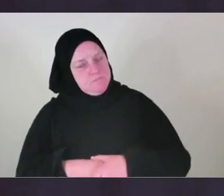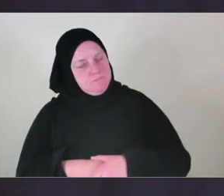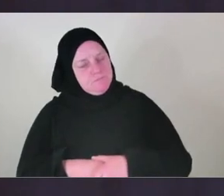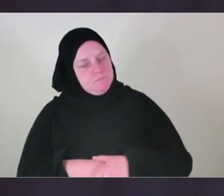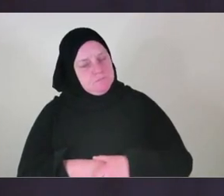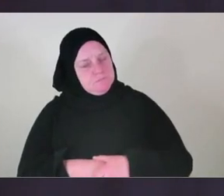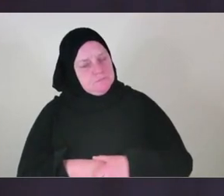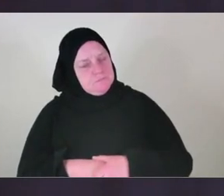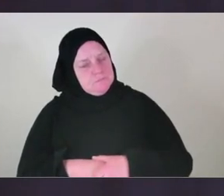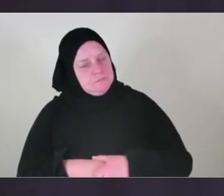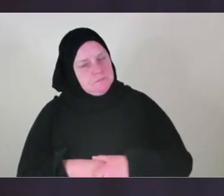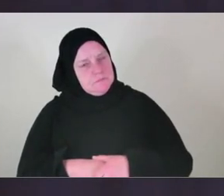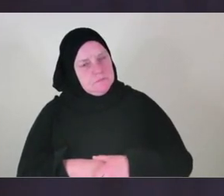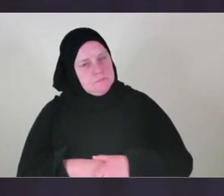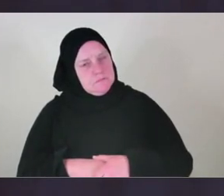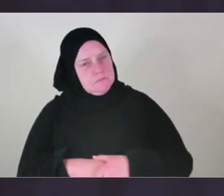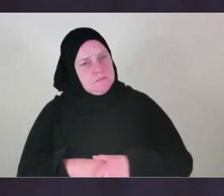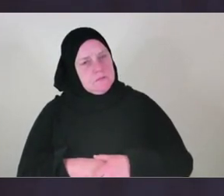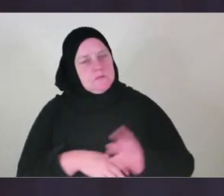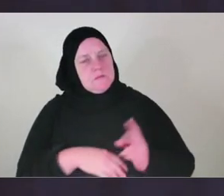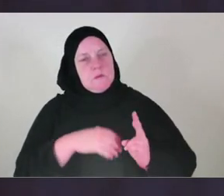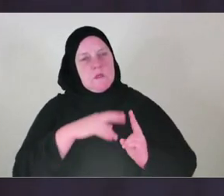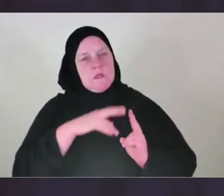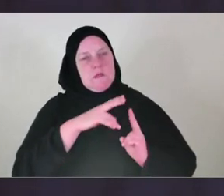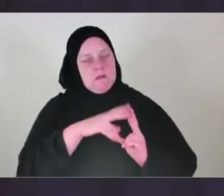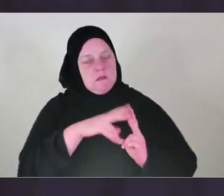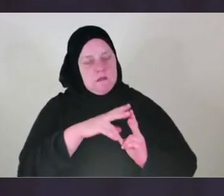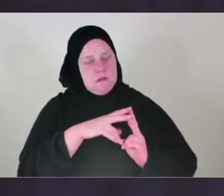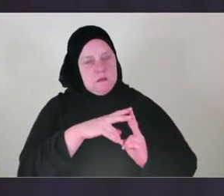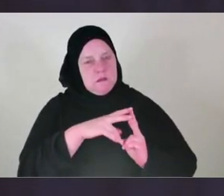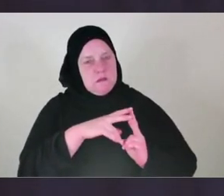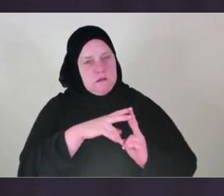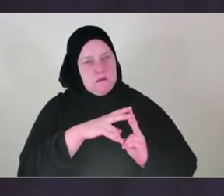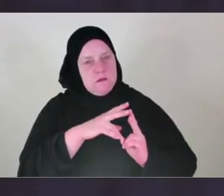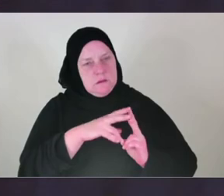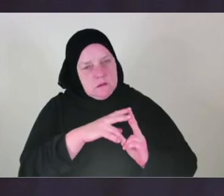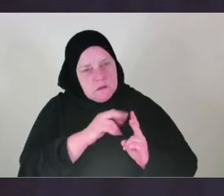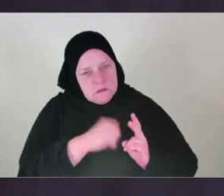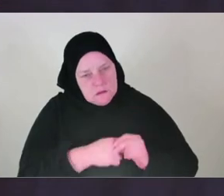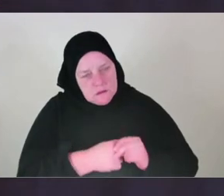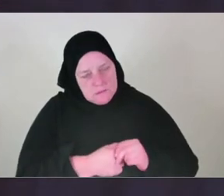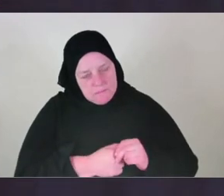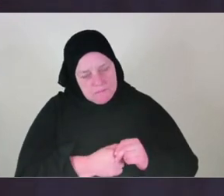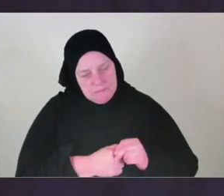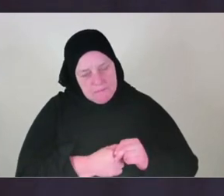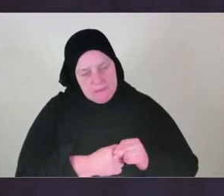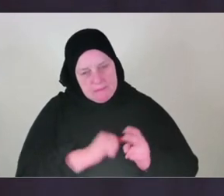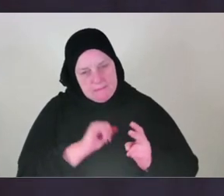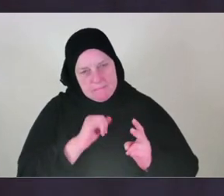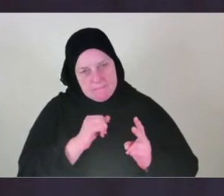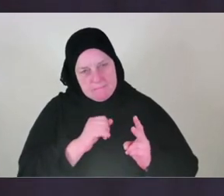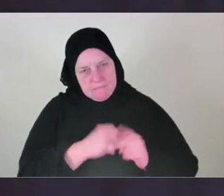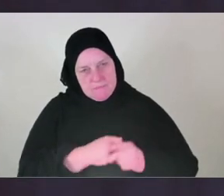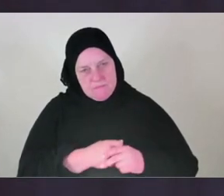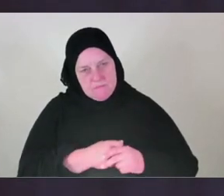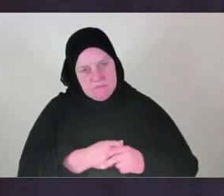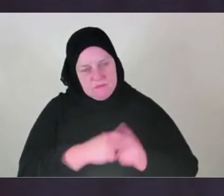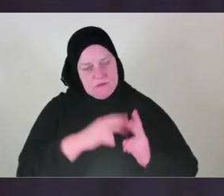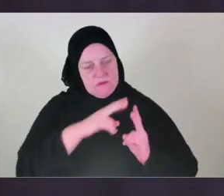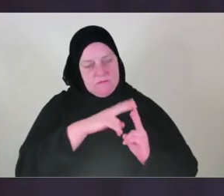Bakr and Umar hadith, that they are Sayyida Kuhuli Ahl Jannah. You heard this